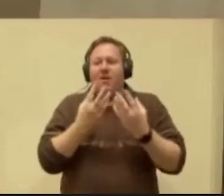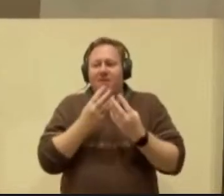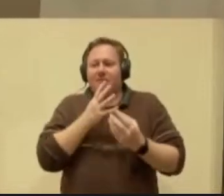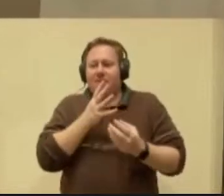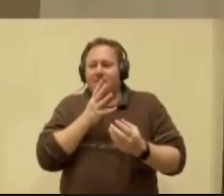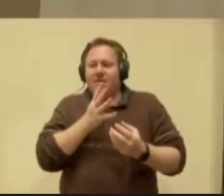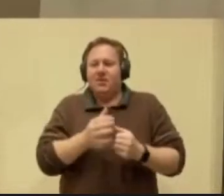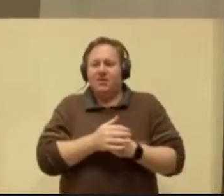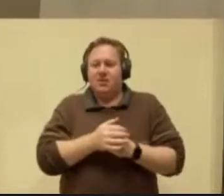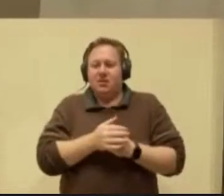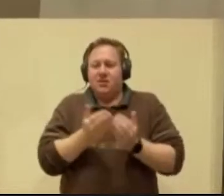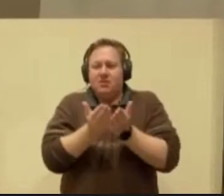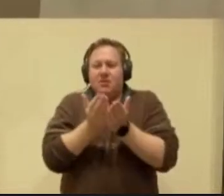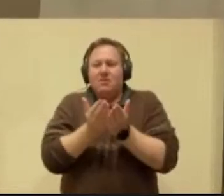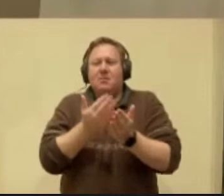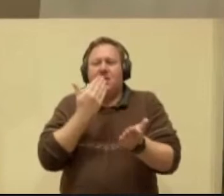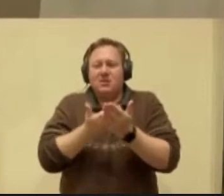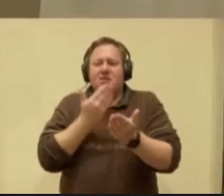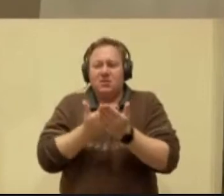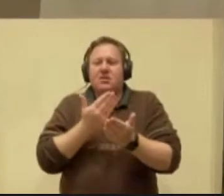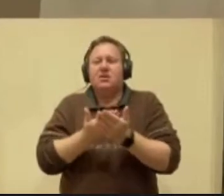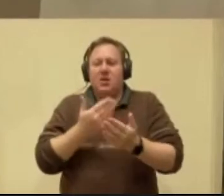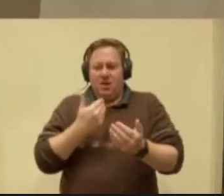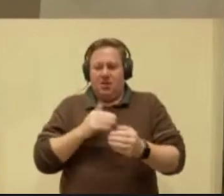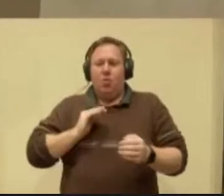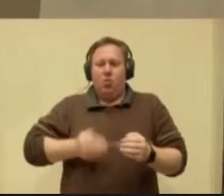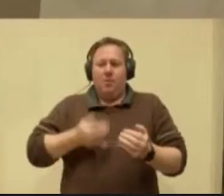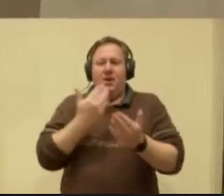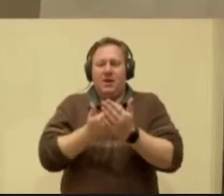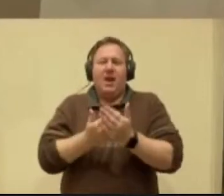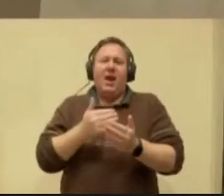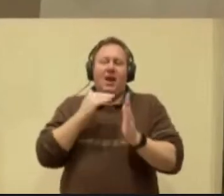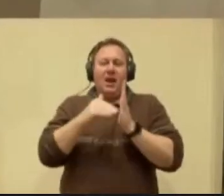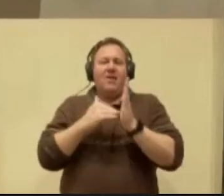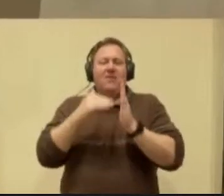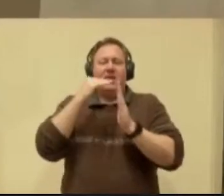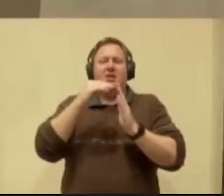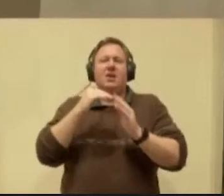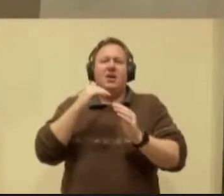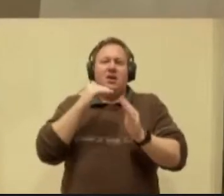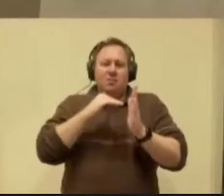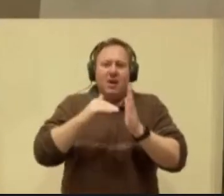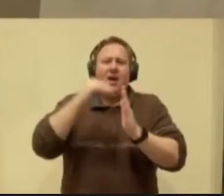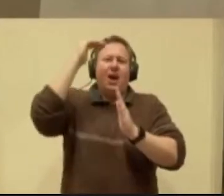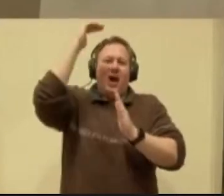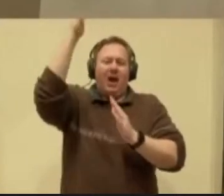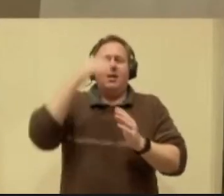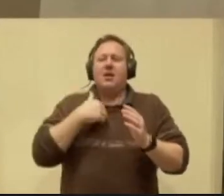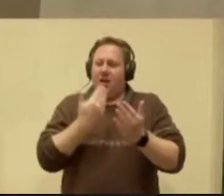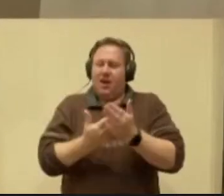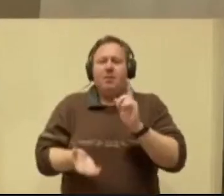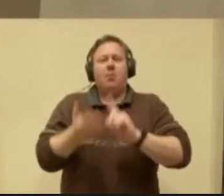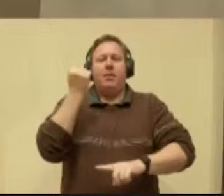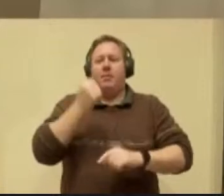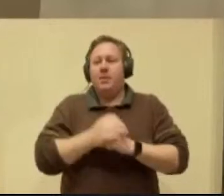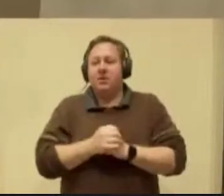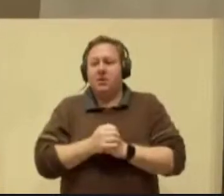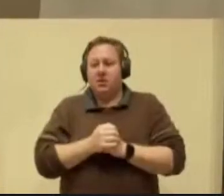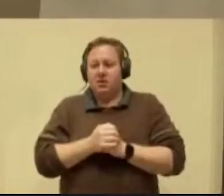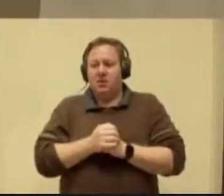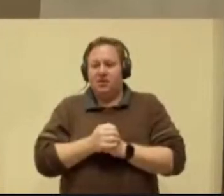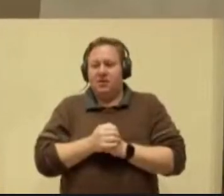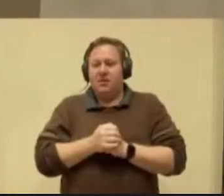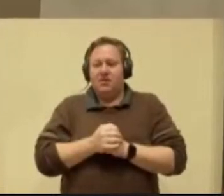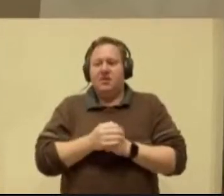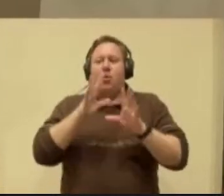at a high level and massive level where we can give them the required indication renault schedules at the event 3d run on a